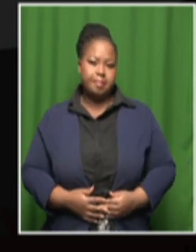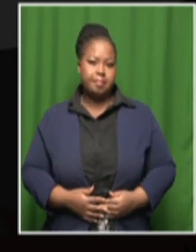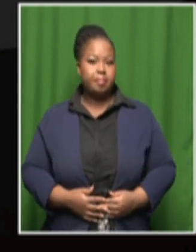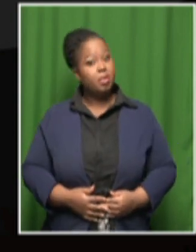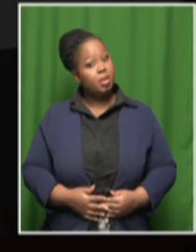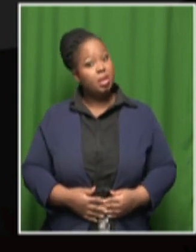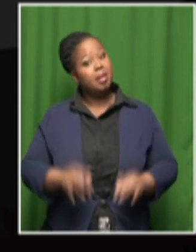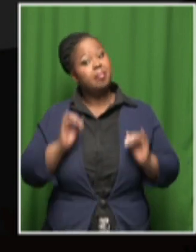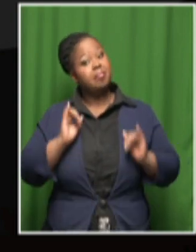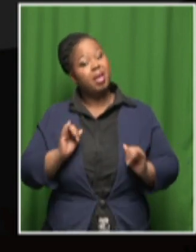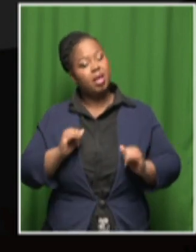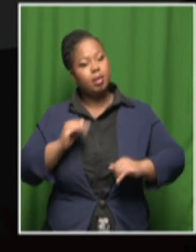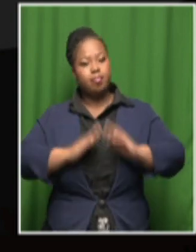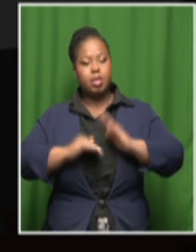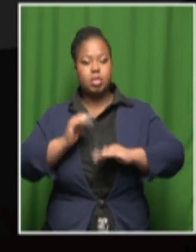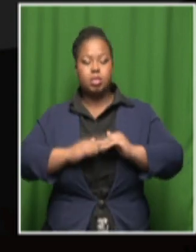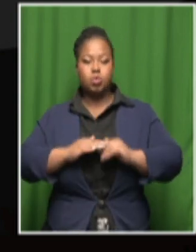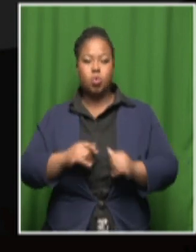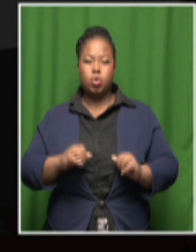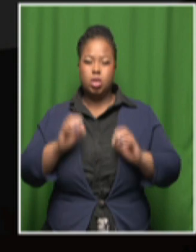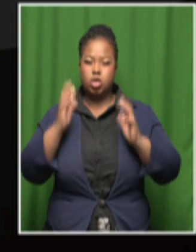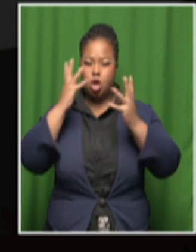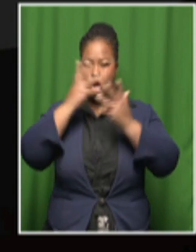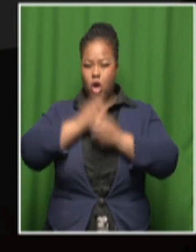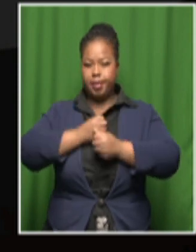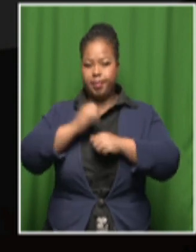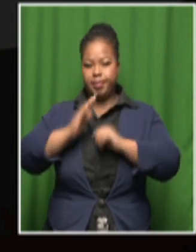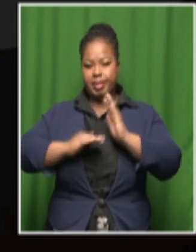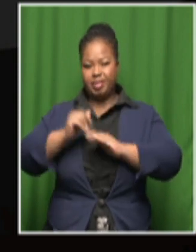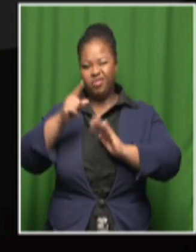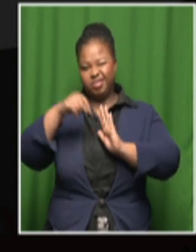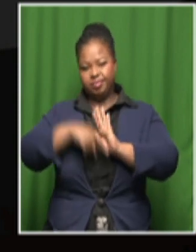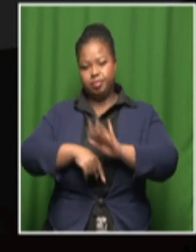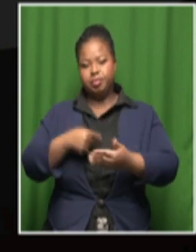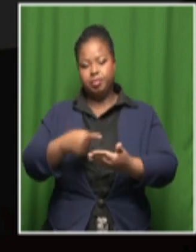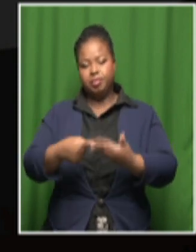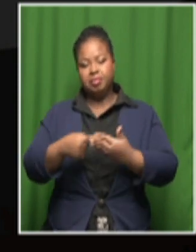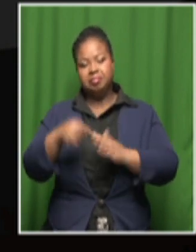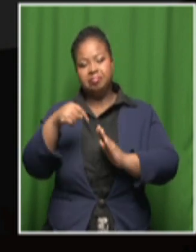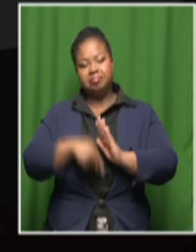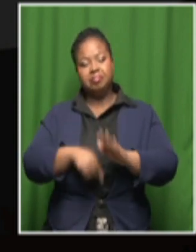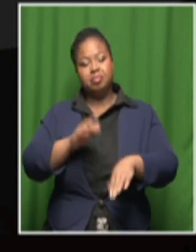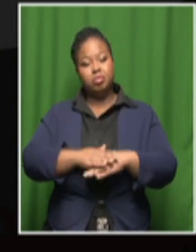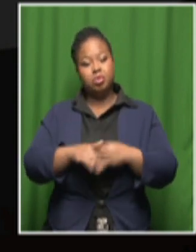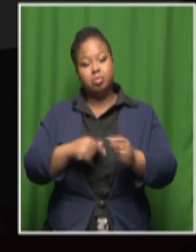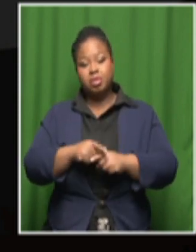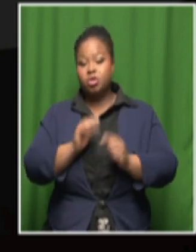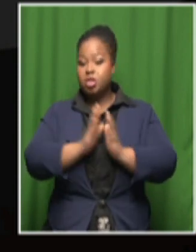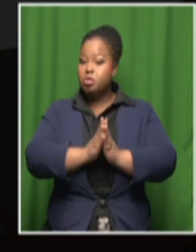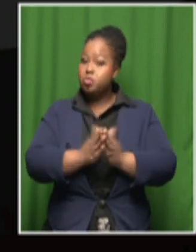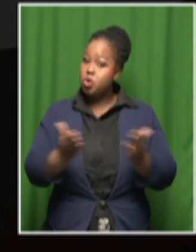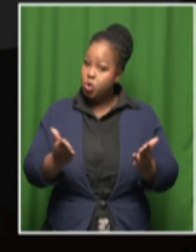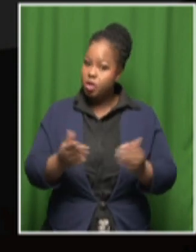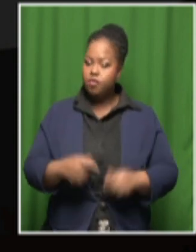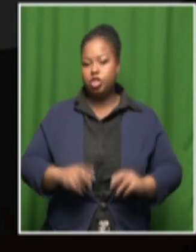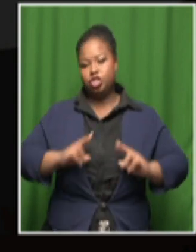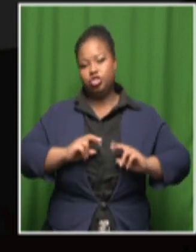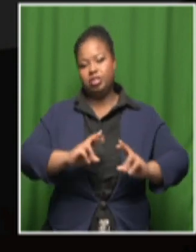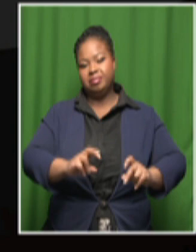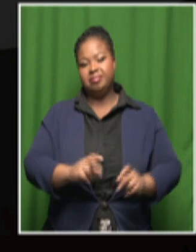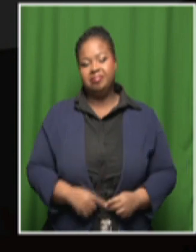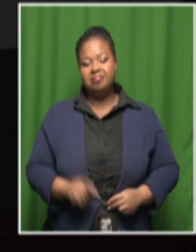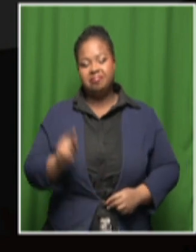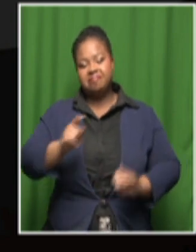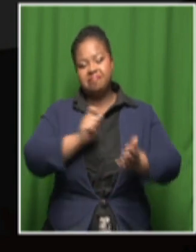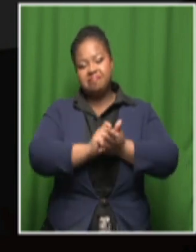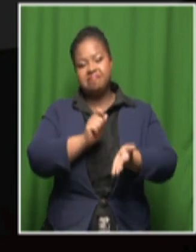buildings, bad buildings, or dark buildings. For an in-depth discussion about this offering that's based on research he